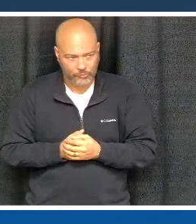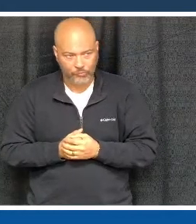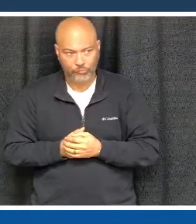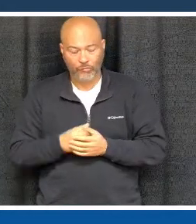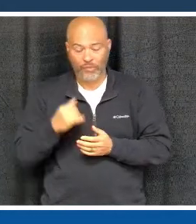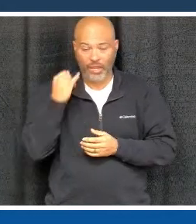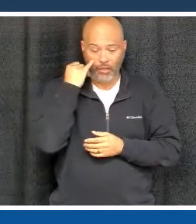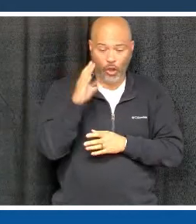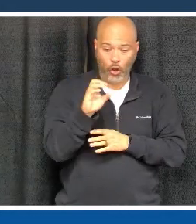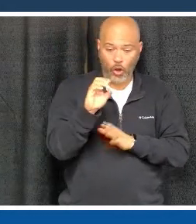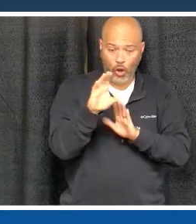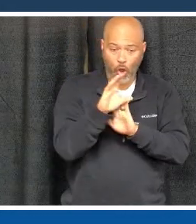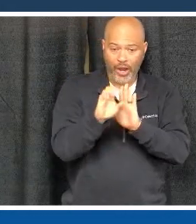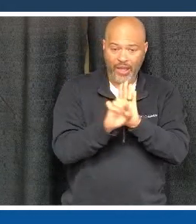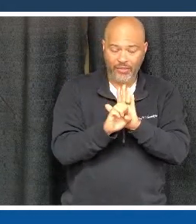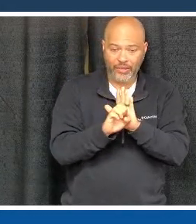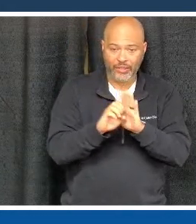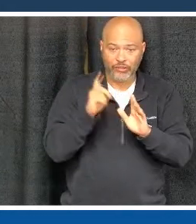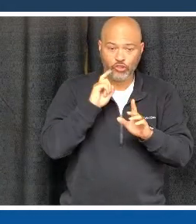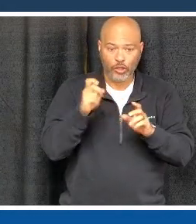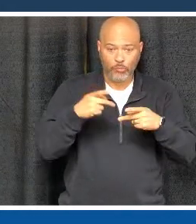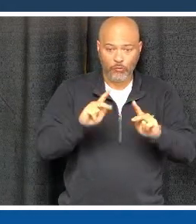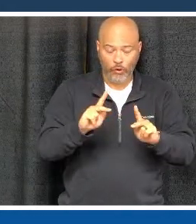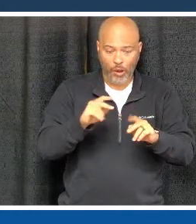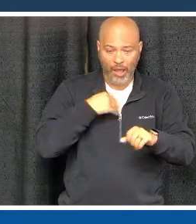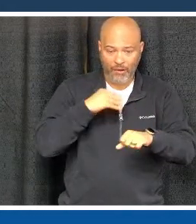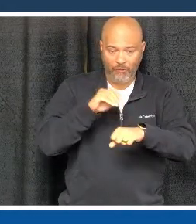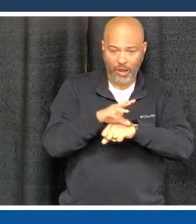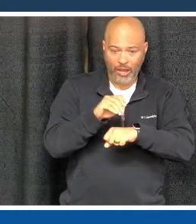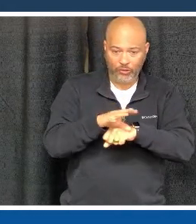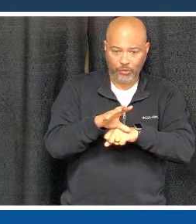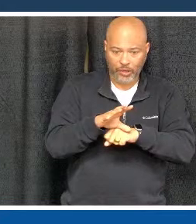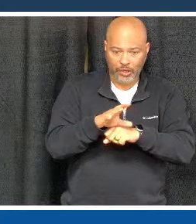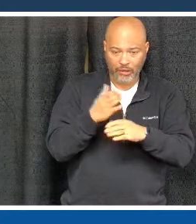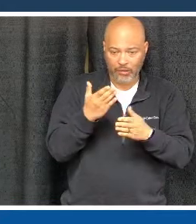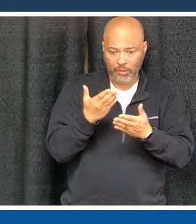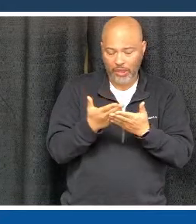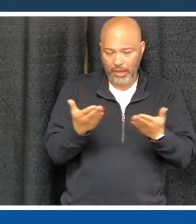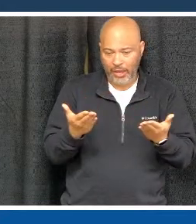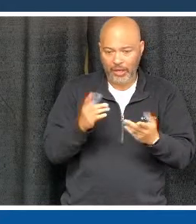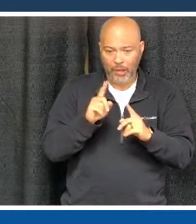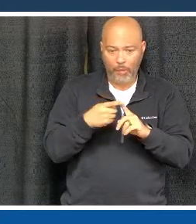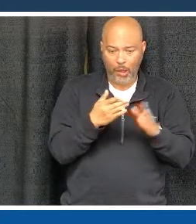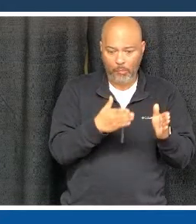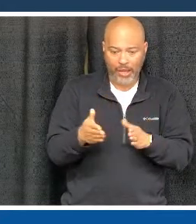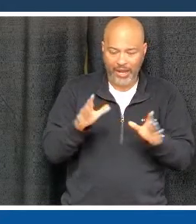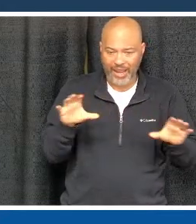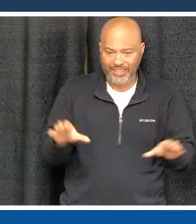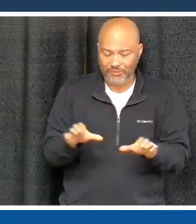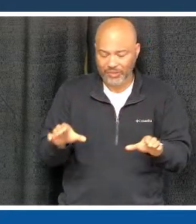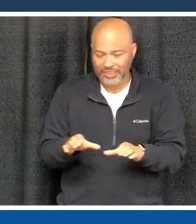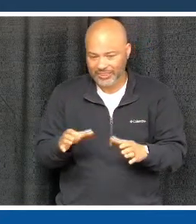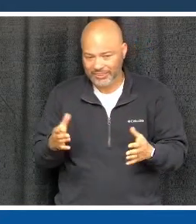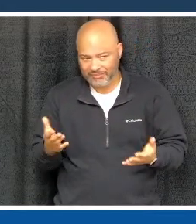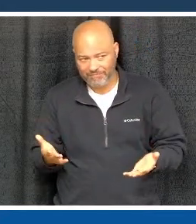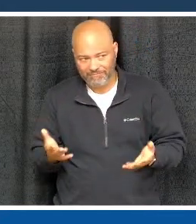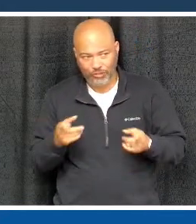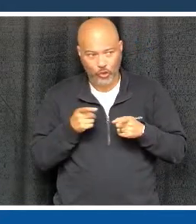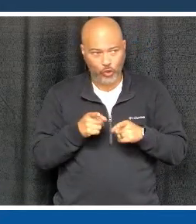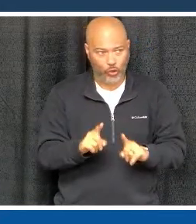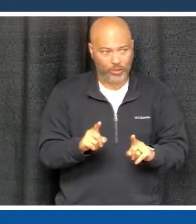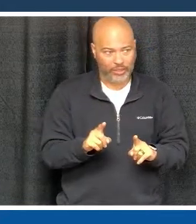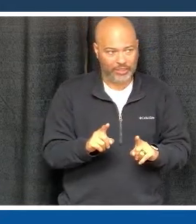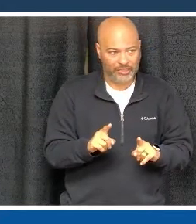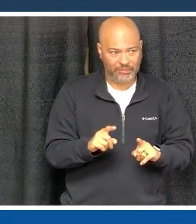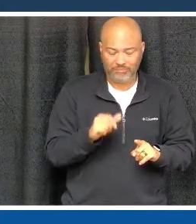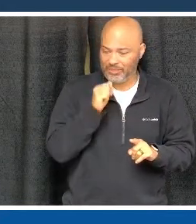Should the Code of Ethics allow the Ethics Commission to perform an advisory function regarding planned activities? Currently, this